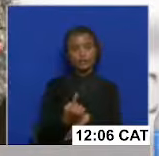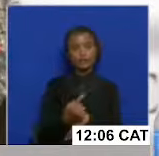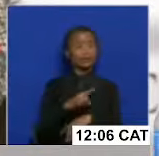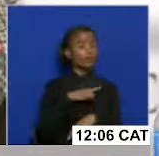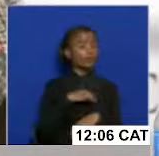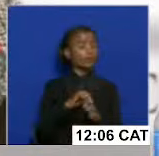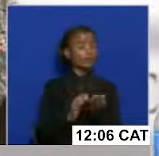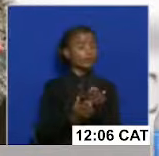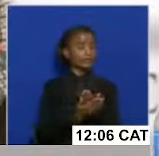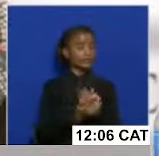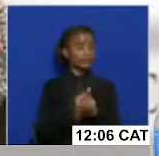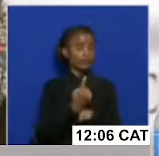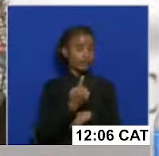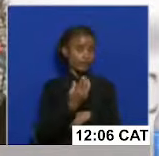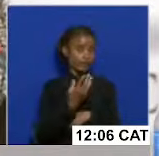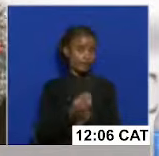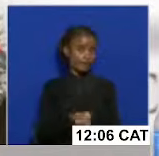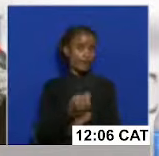page.